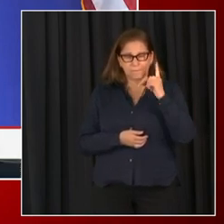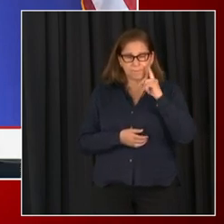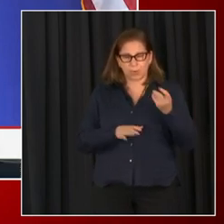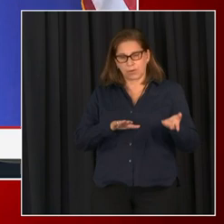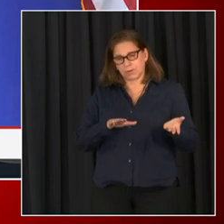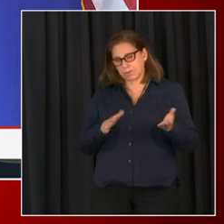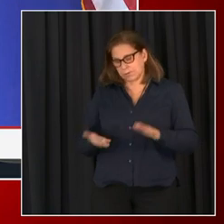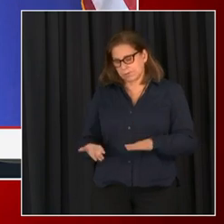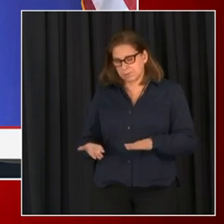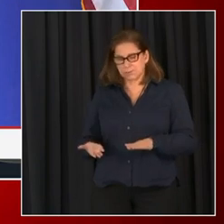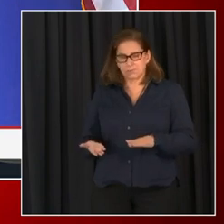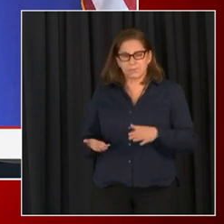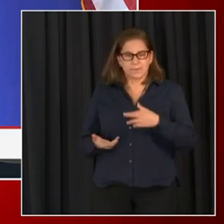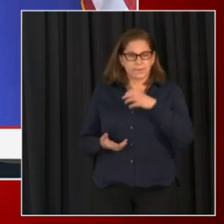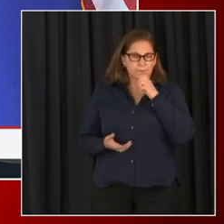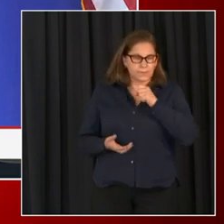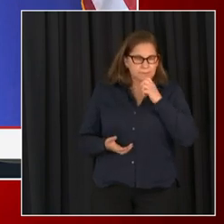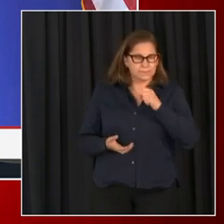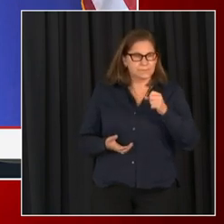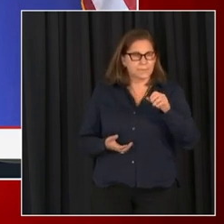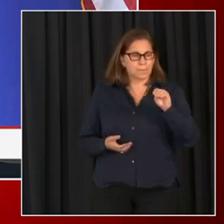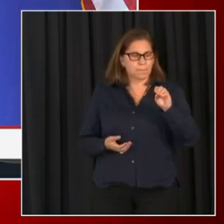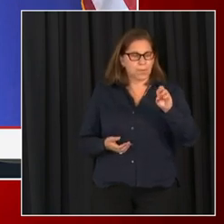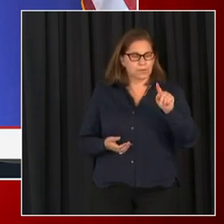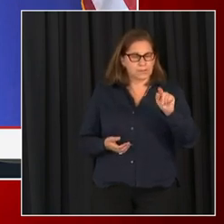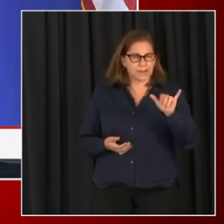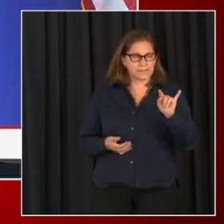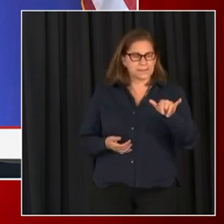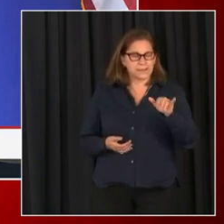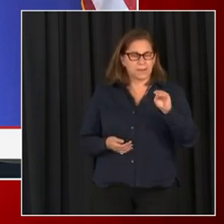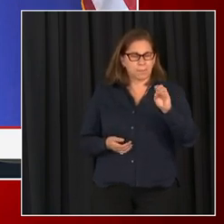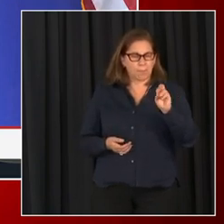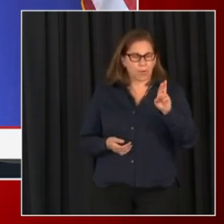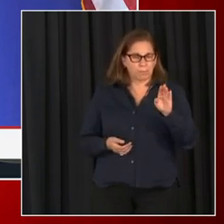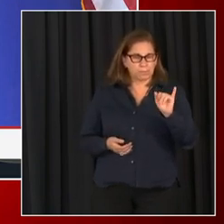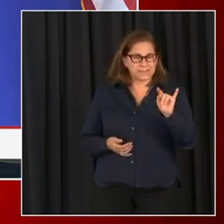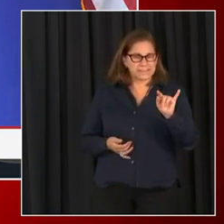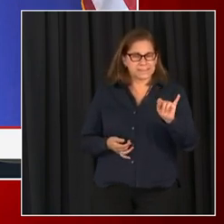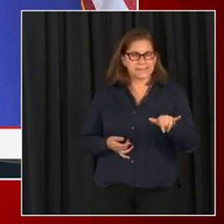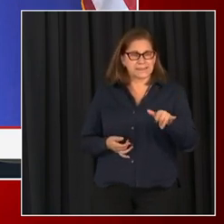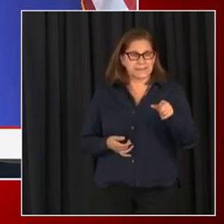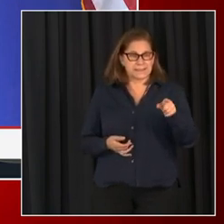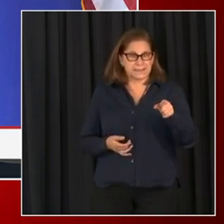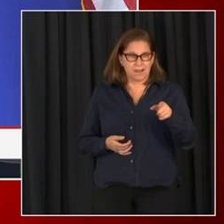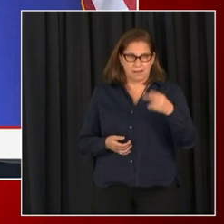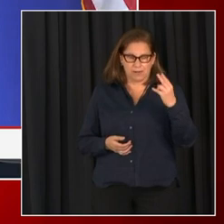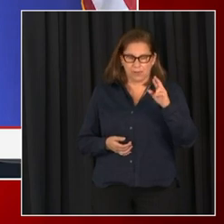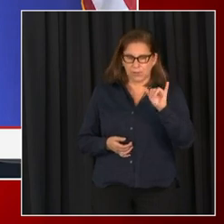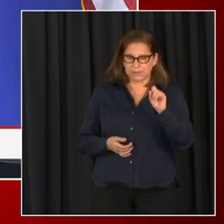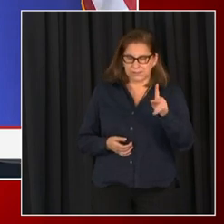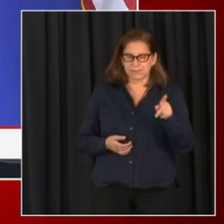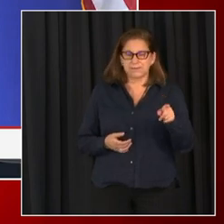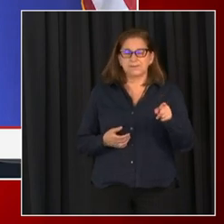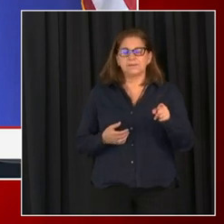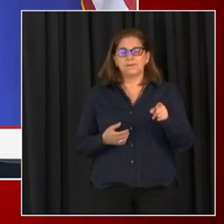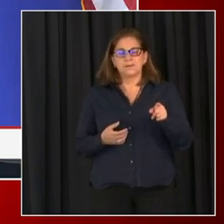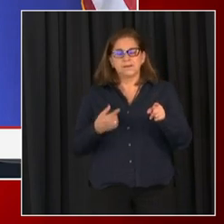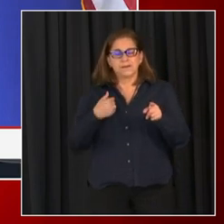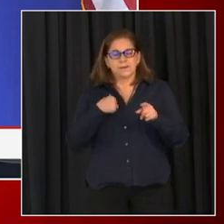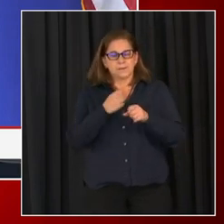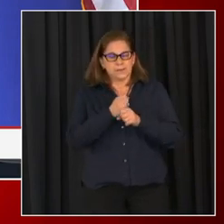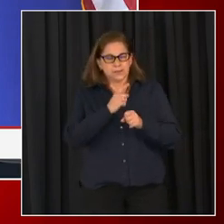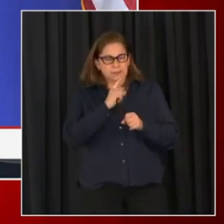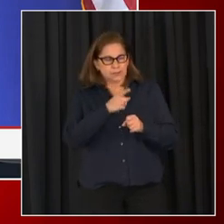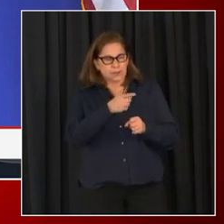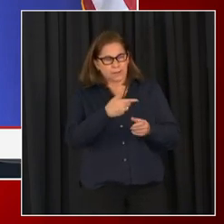to the virus. So balancing that. And we need to ensure that they actually have confidence in the vaccine.